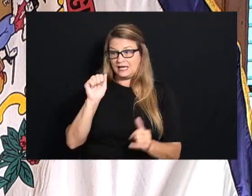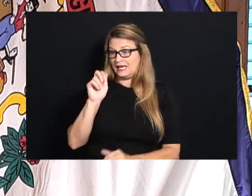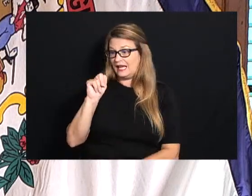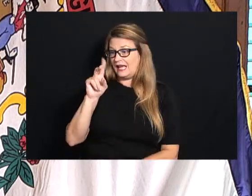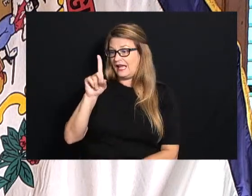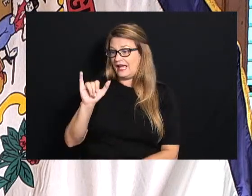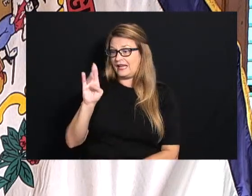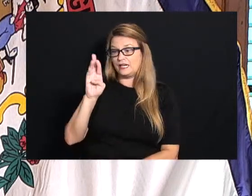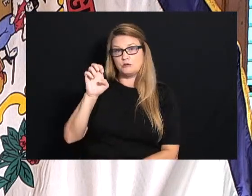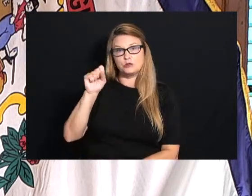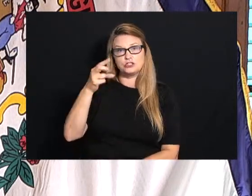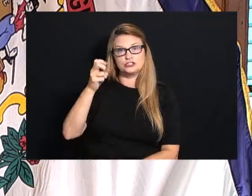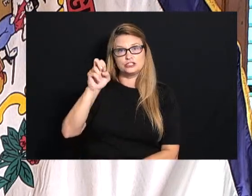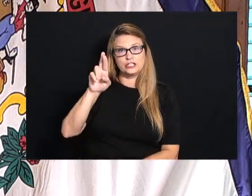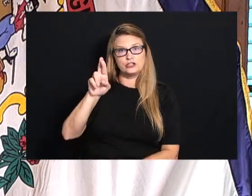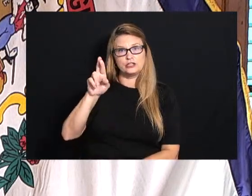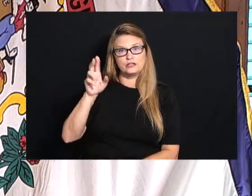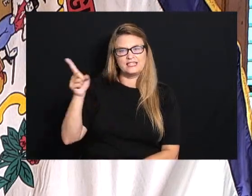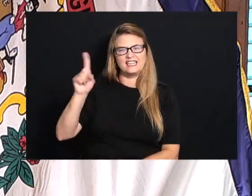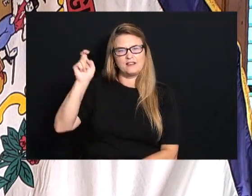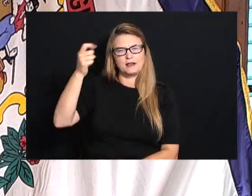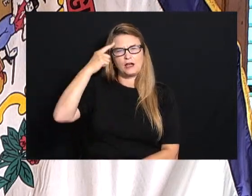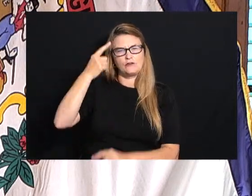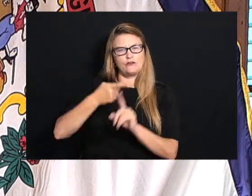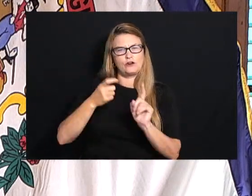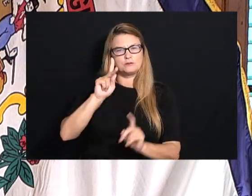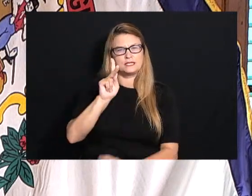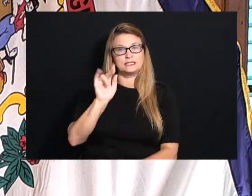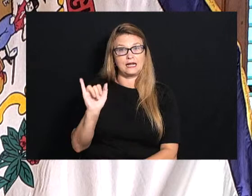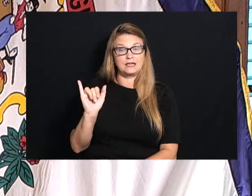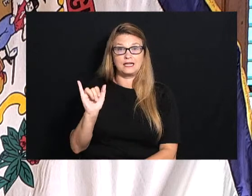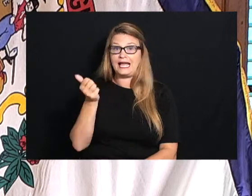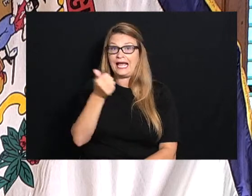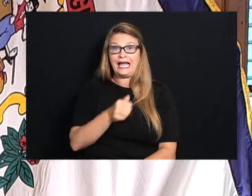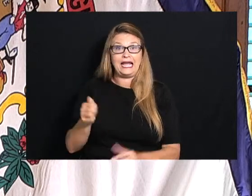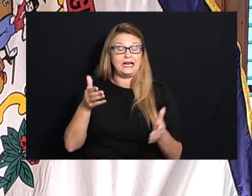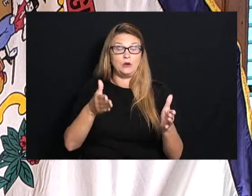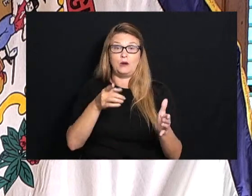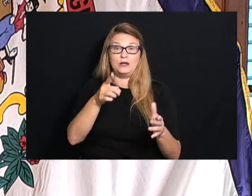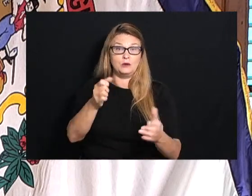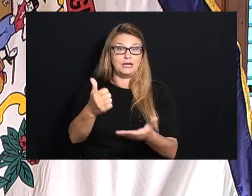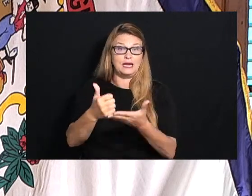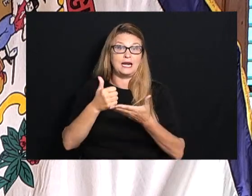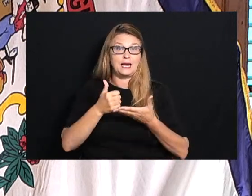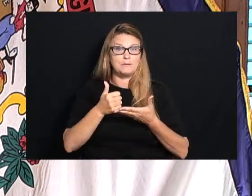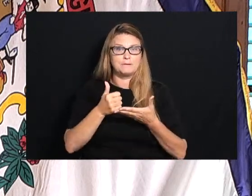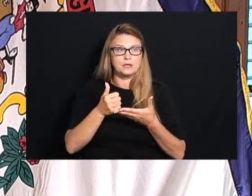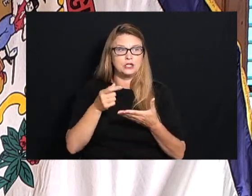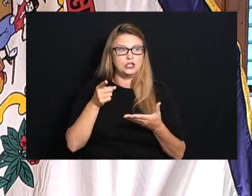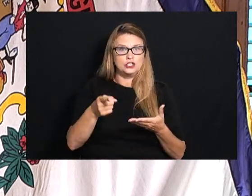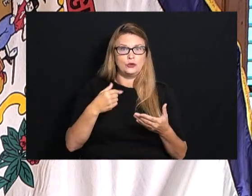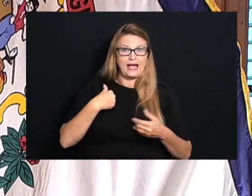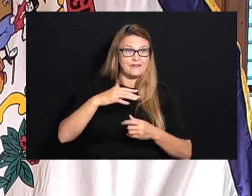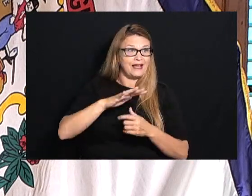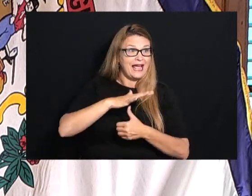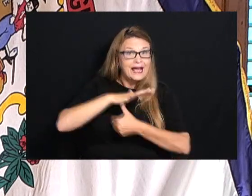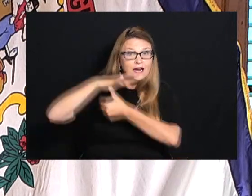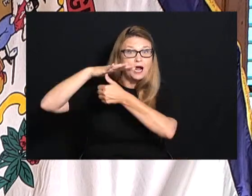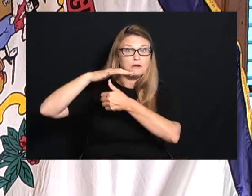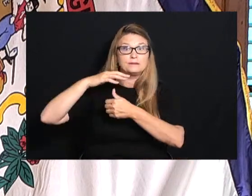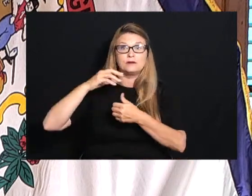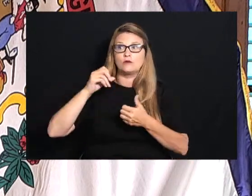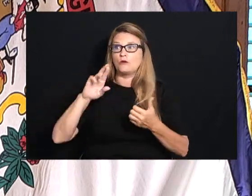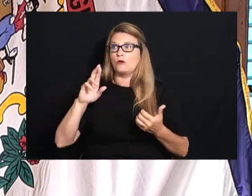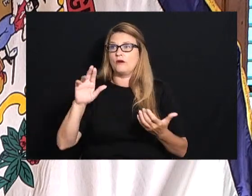Beshear, the governor over in Kentucky, called and said, is there any way you can help? Do you have helicopters or anything you can